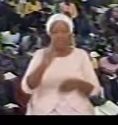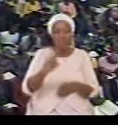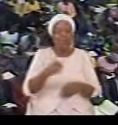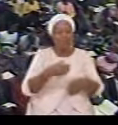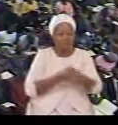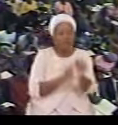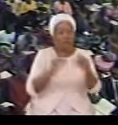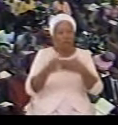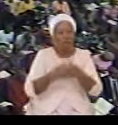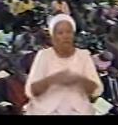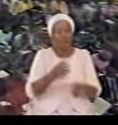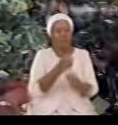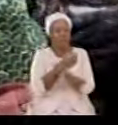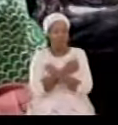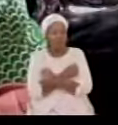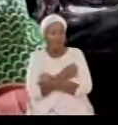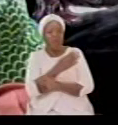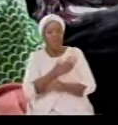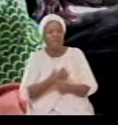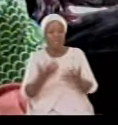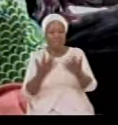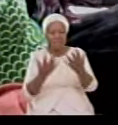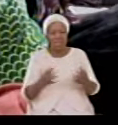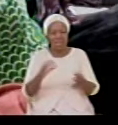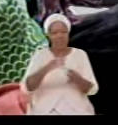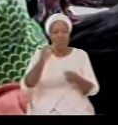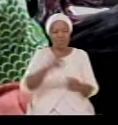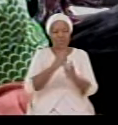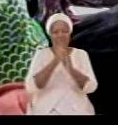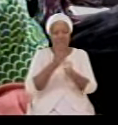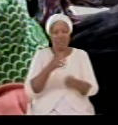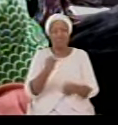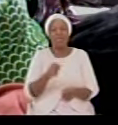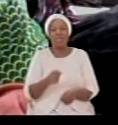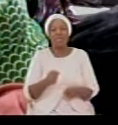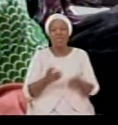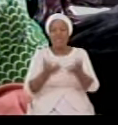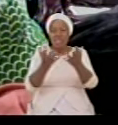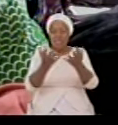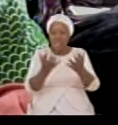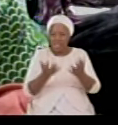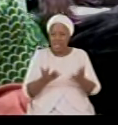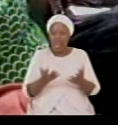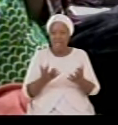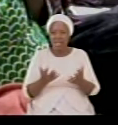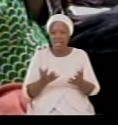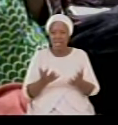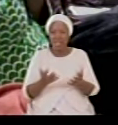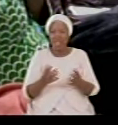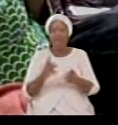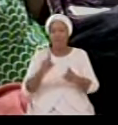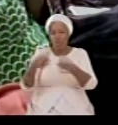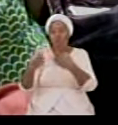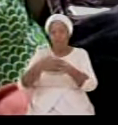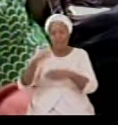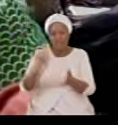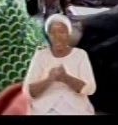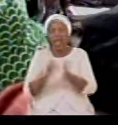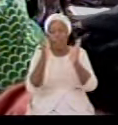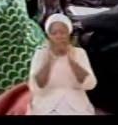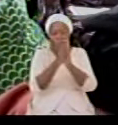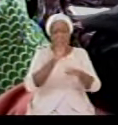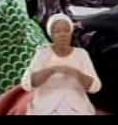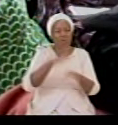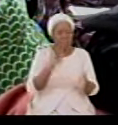and desire spiritual gifts. Desire. Run after that. Pray on